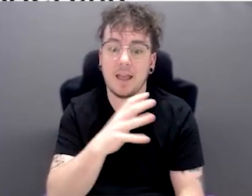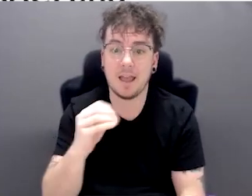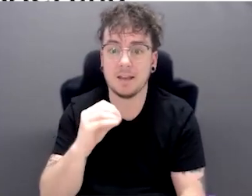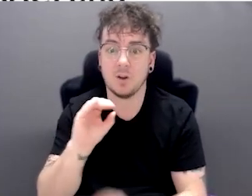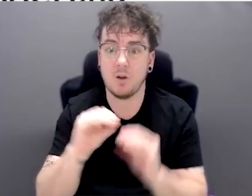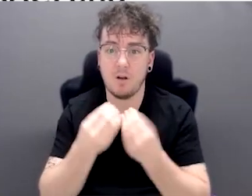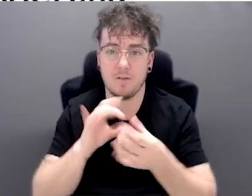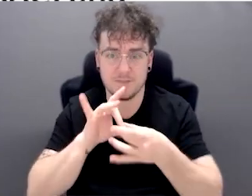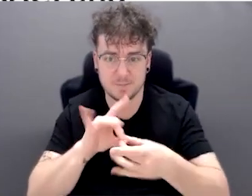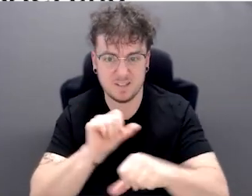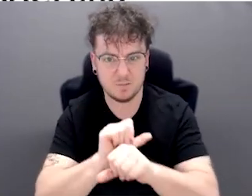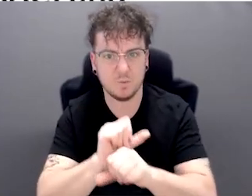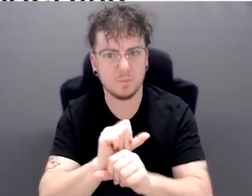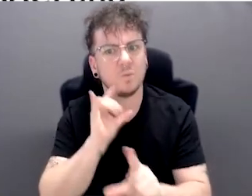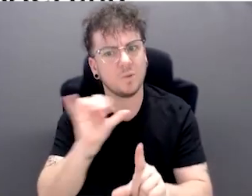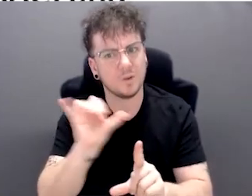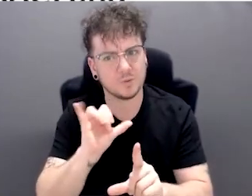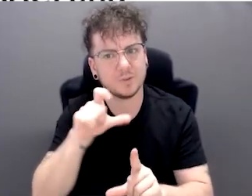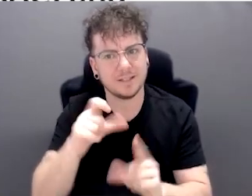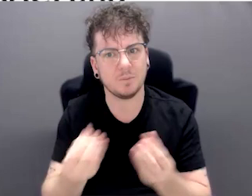needed.